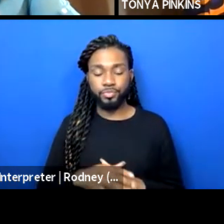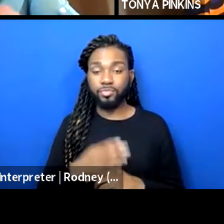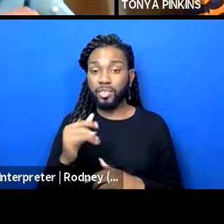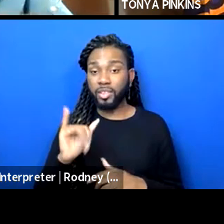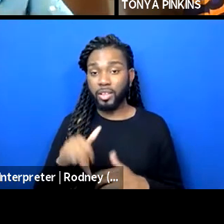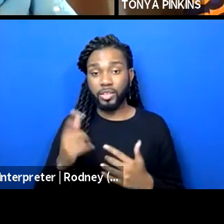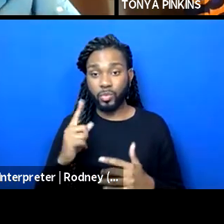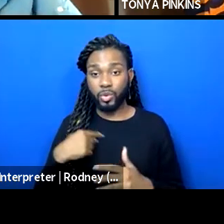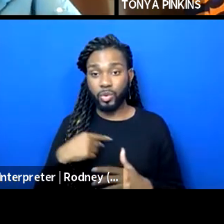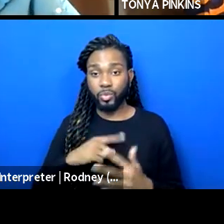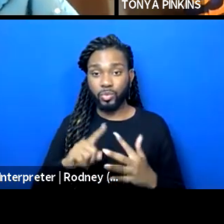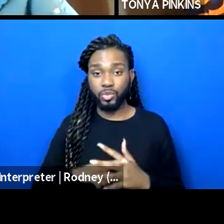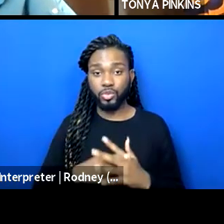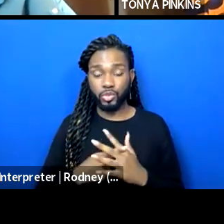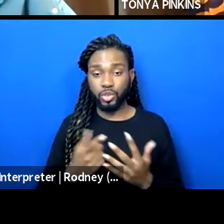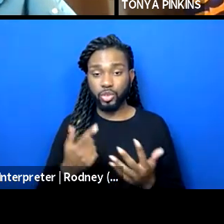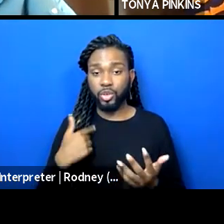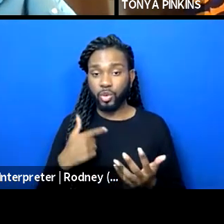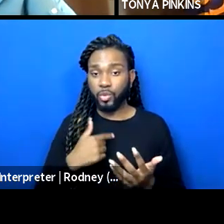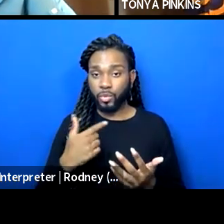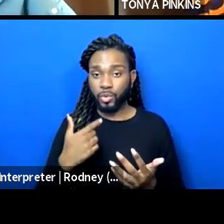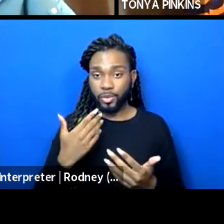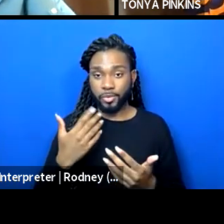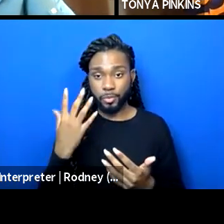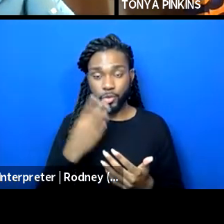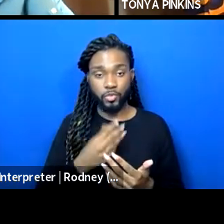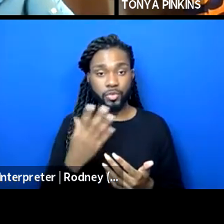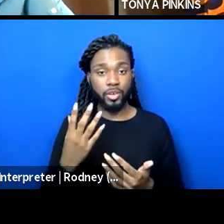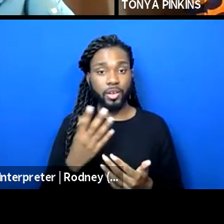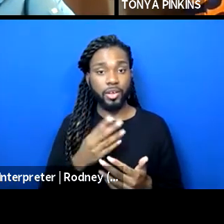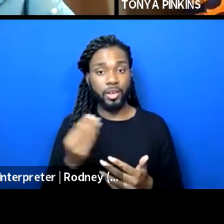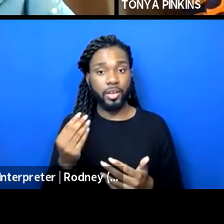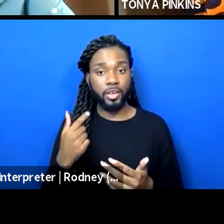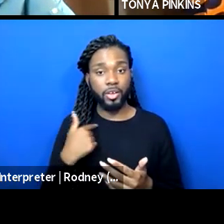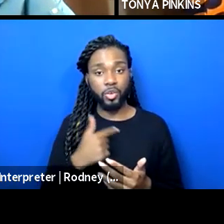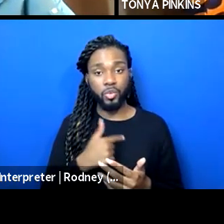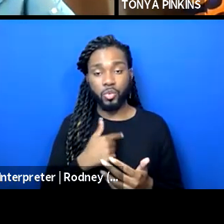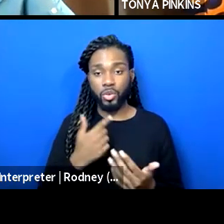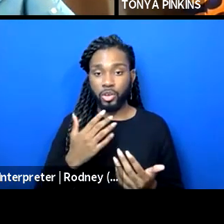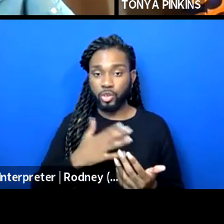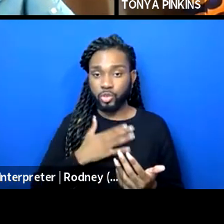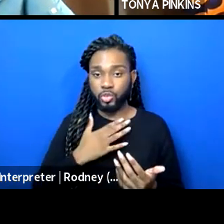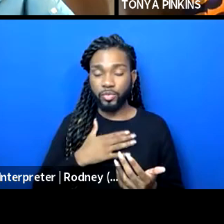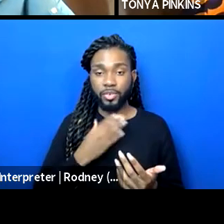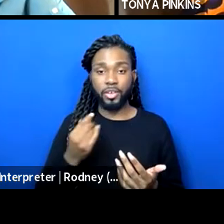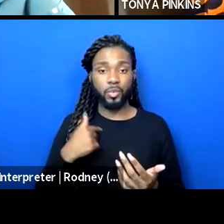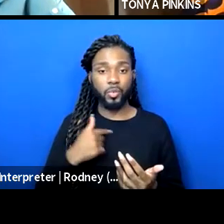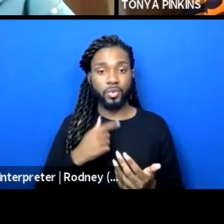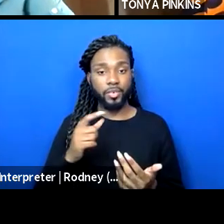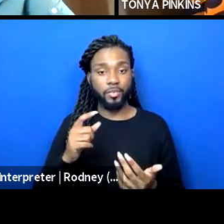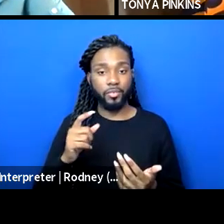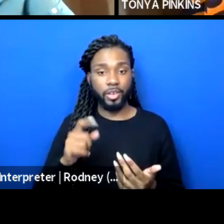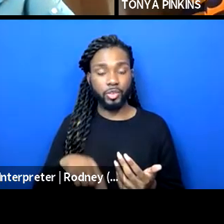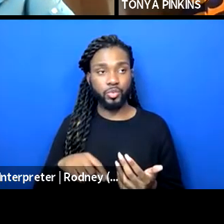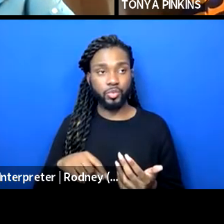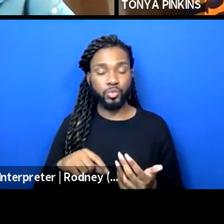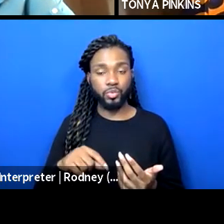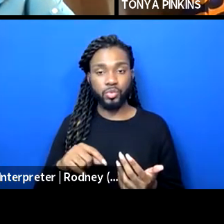we start. We are beautiful and we are joyful, and